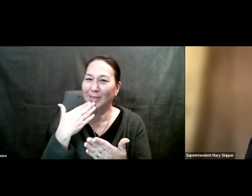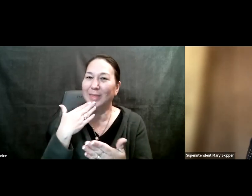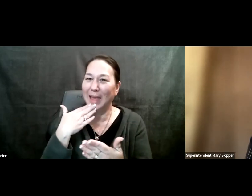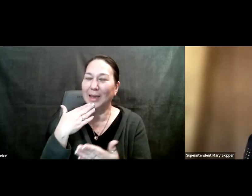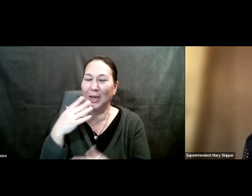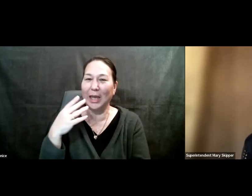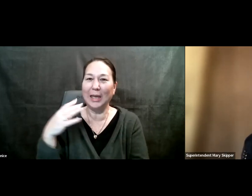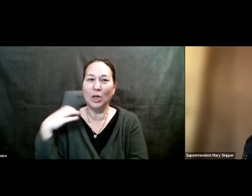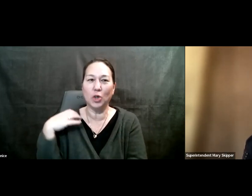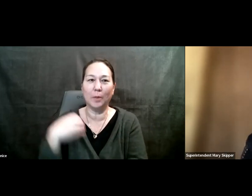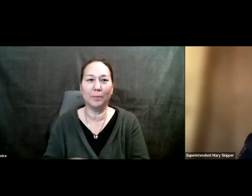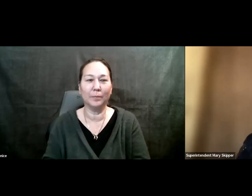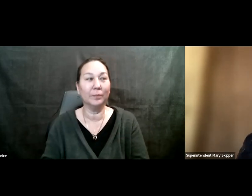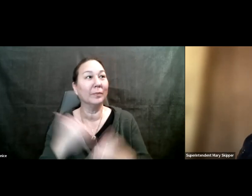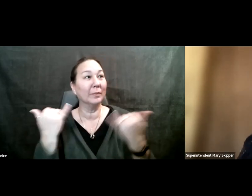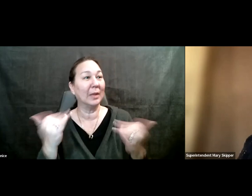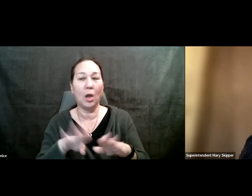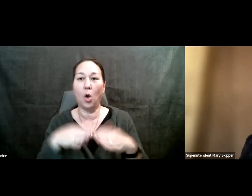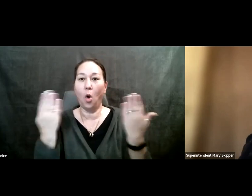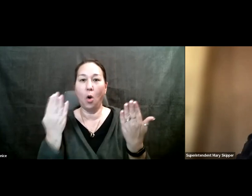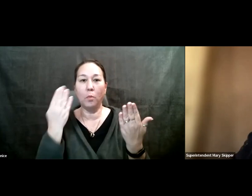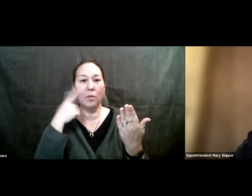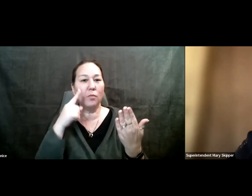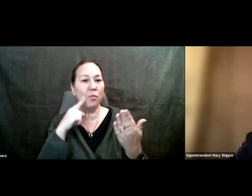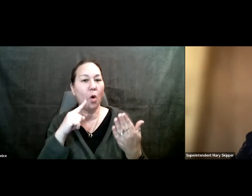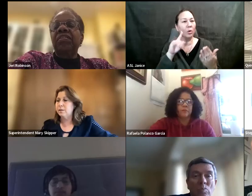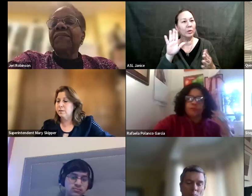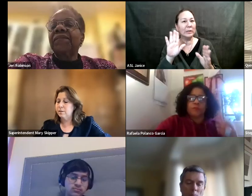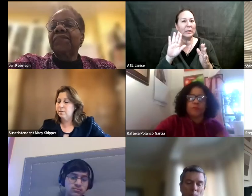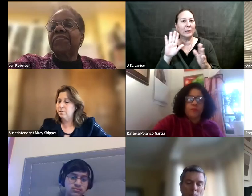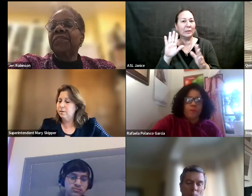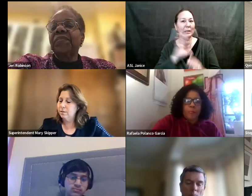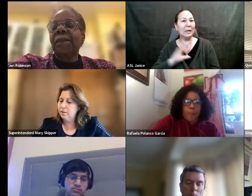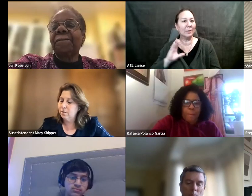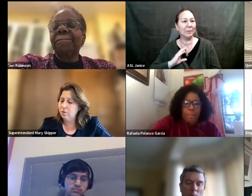thank you I'll now open it up to the committee for questions and discussion